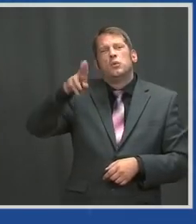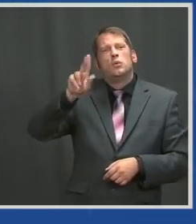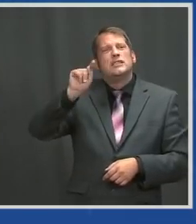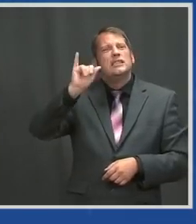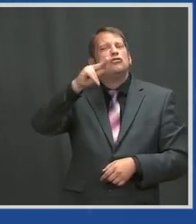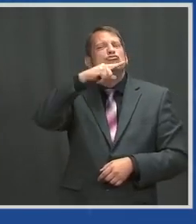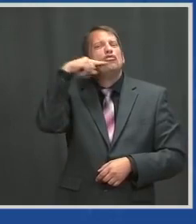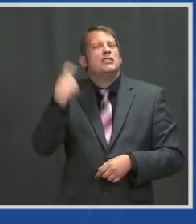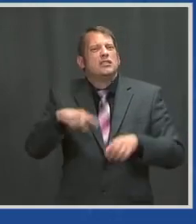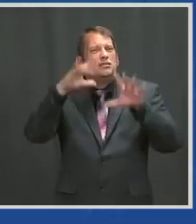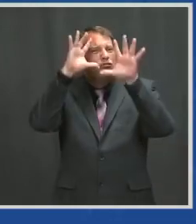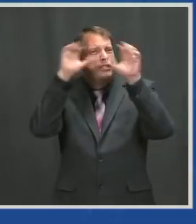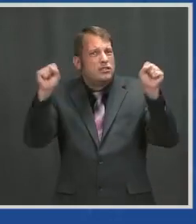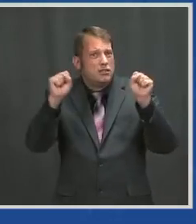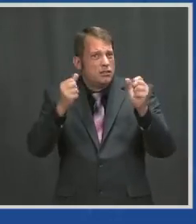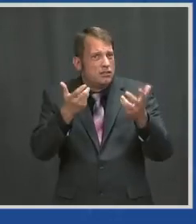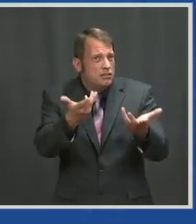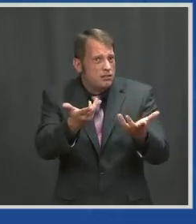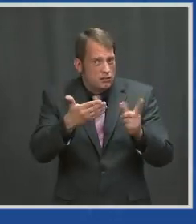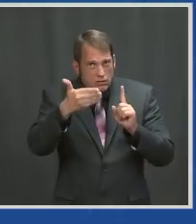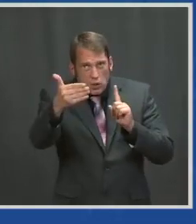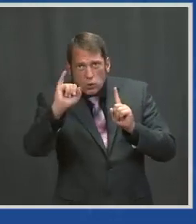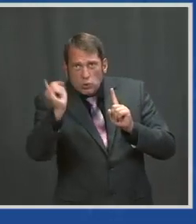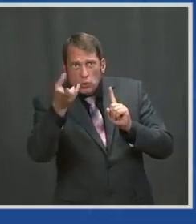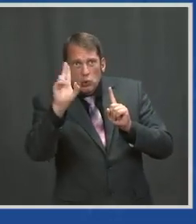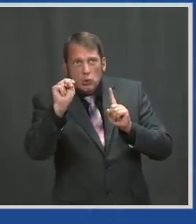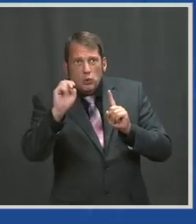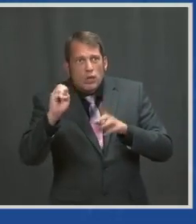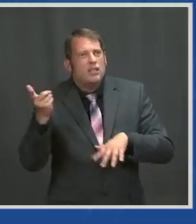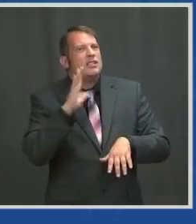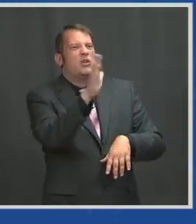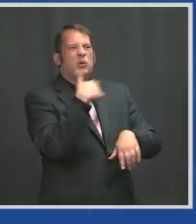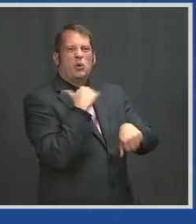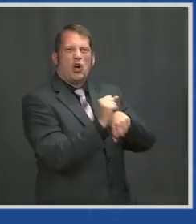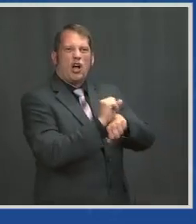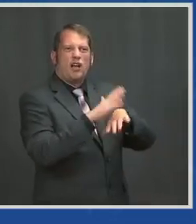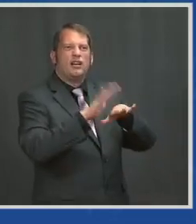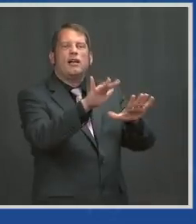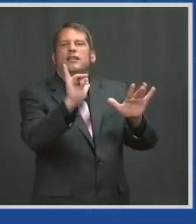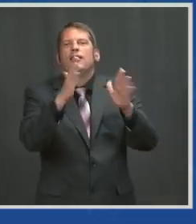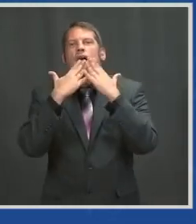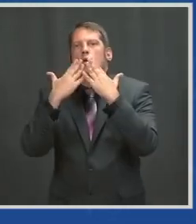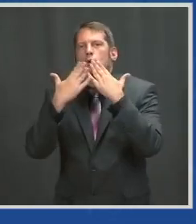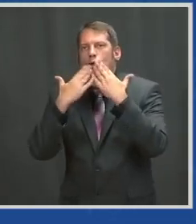specific time or place. That's being worked on. Thank you Agreed, all sir. very much. Thank you.